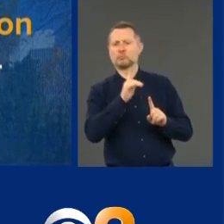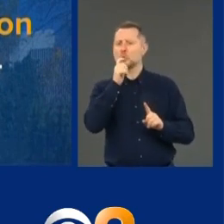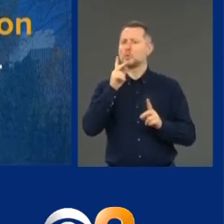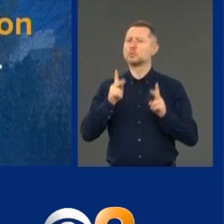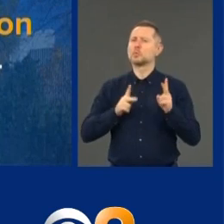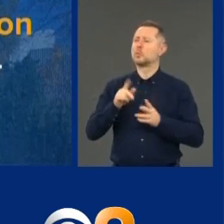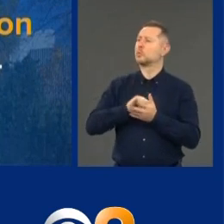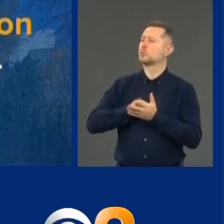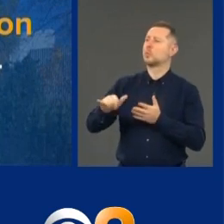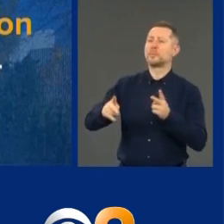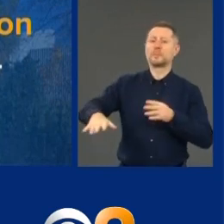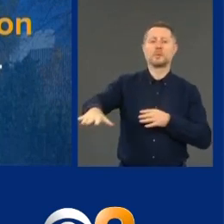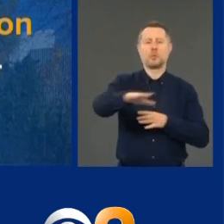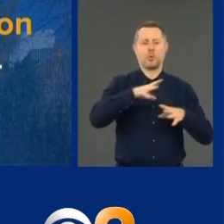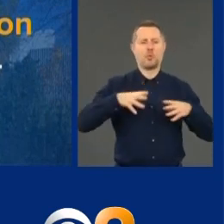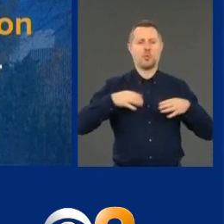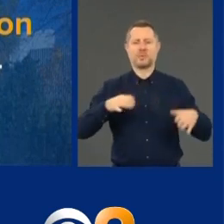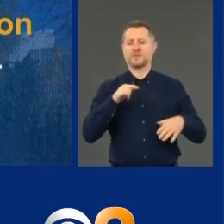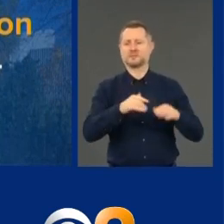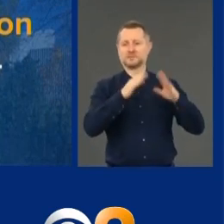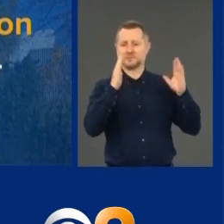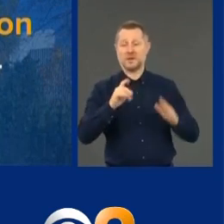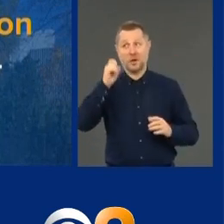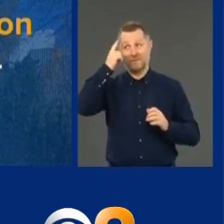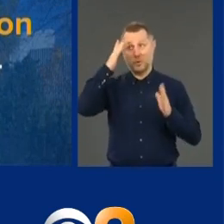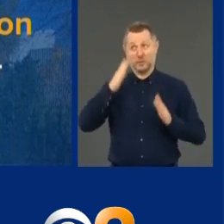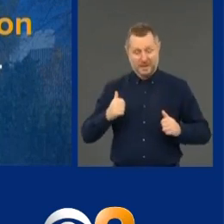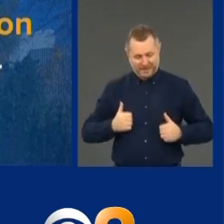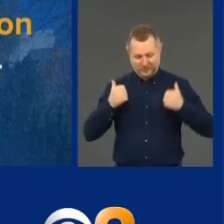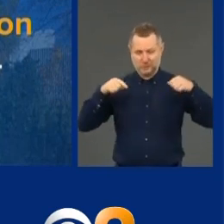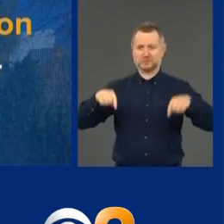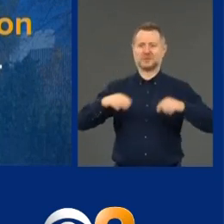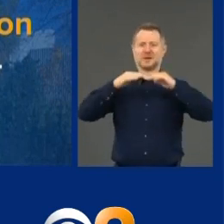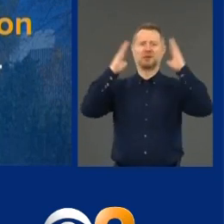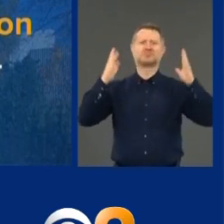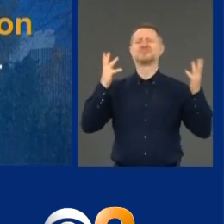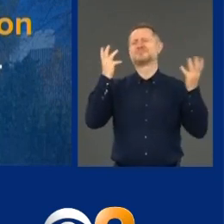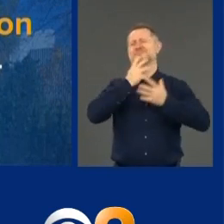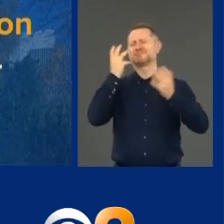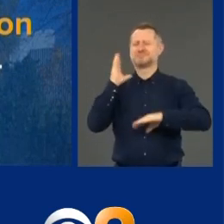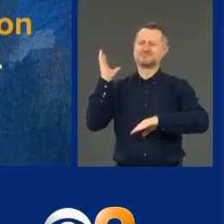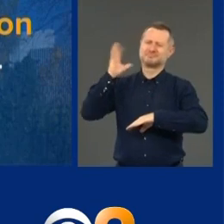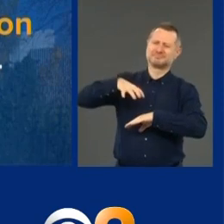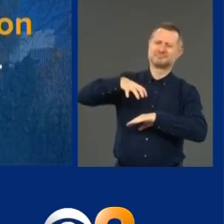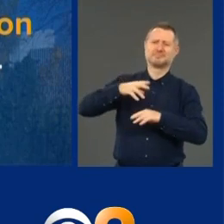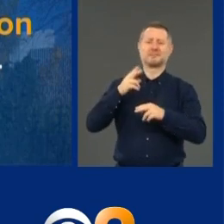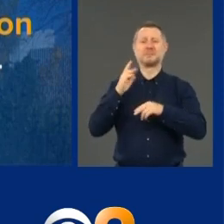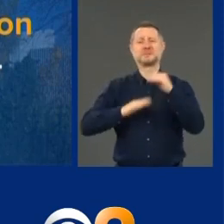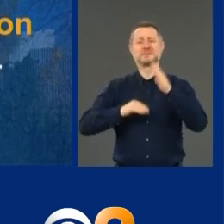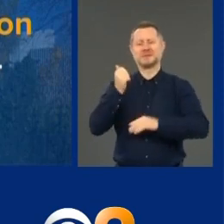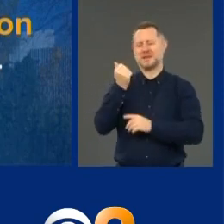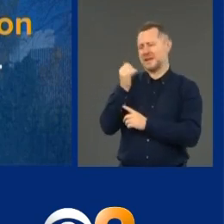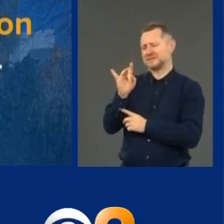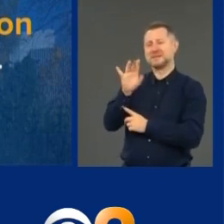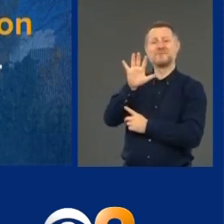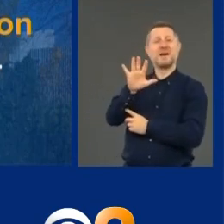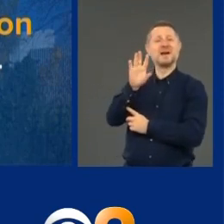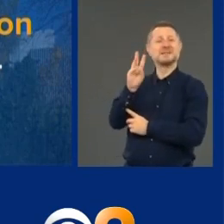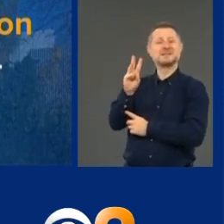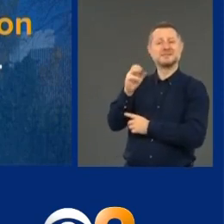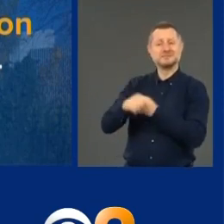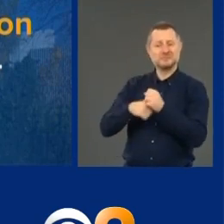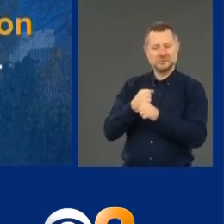residence for governors in New York. It's a great old house. It was built in 1856. The state acquired it in